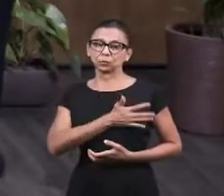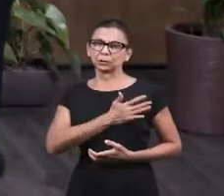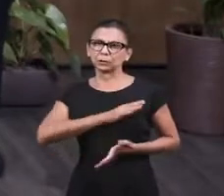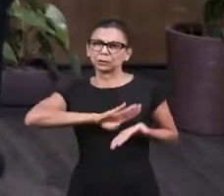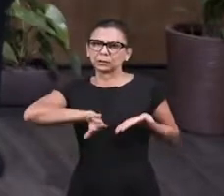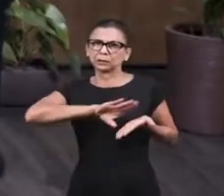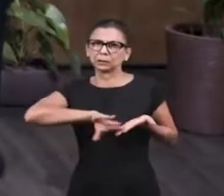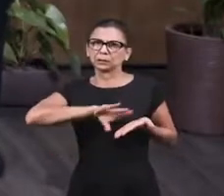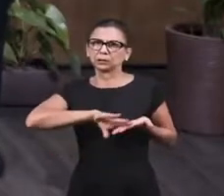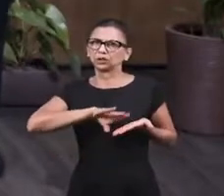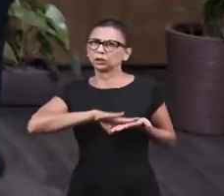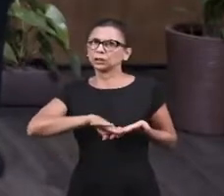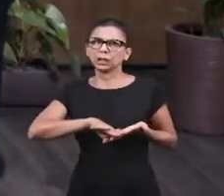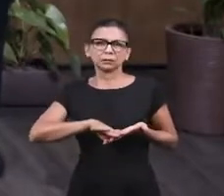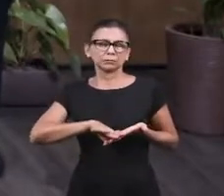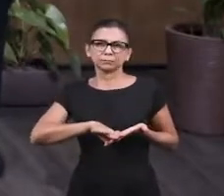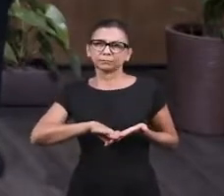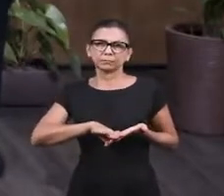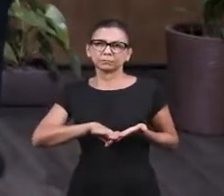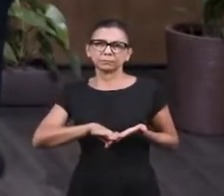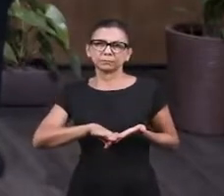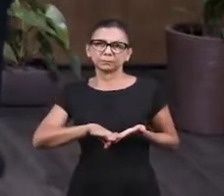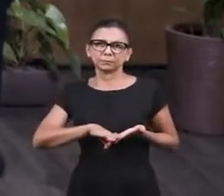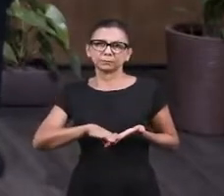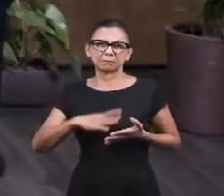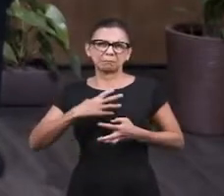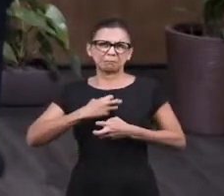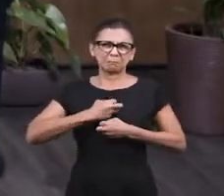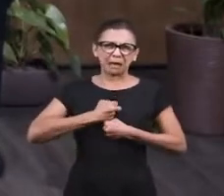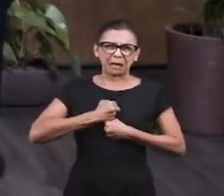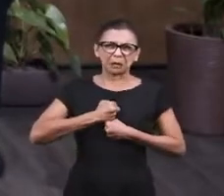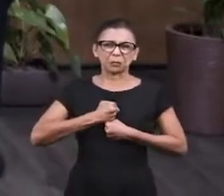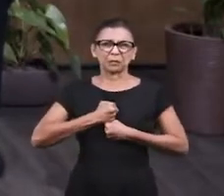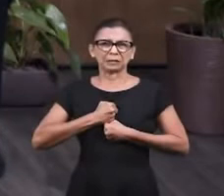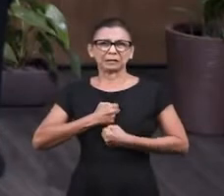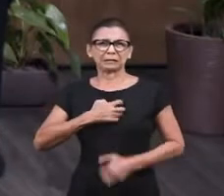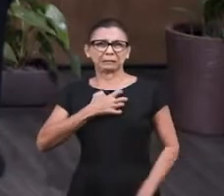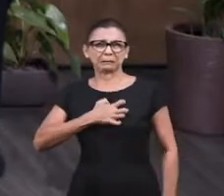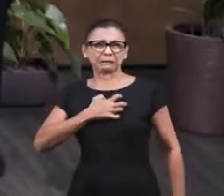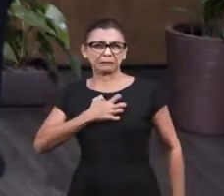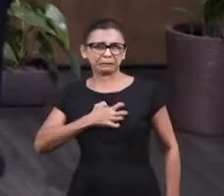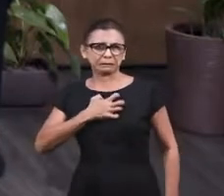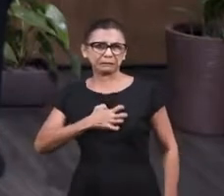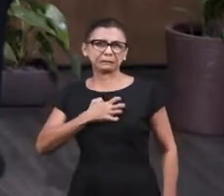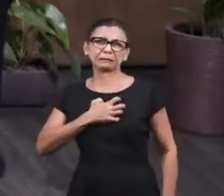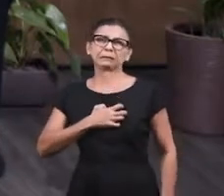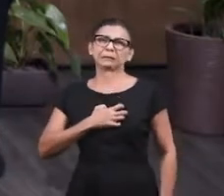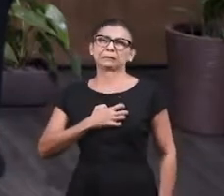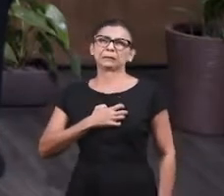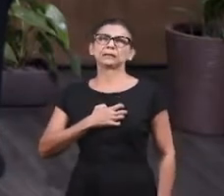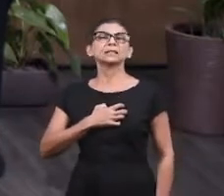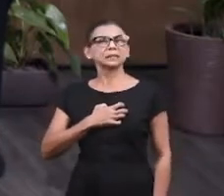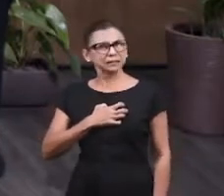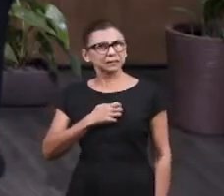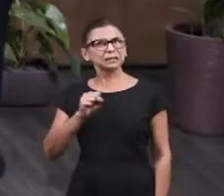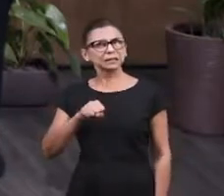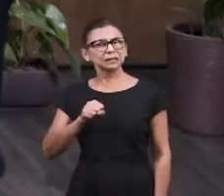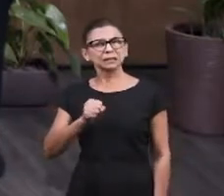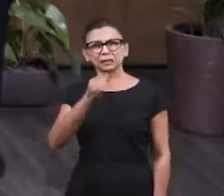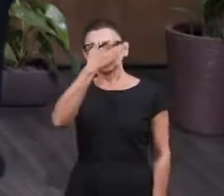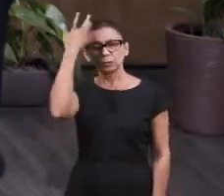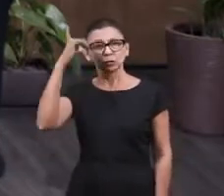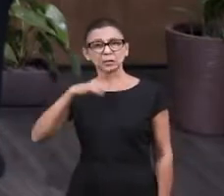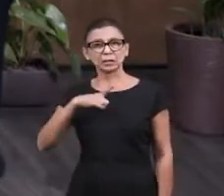you have to end that. You have to solve that. How many today, Sergio, are making their hearts a deposit of